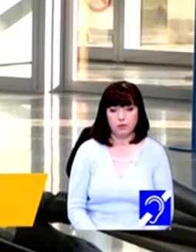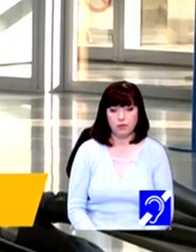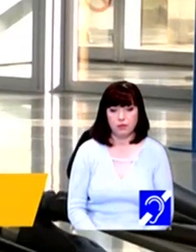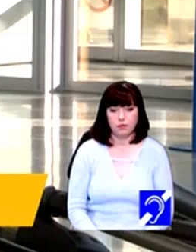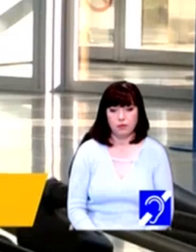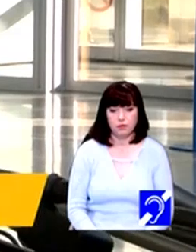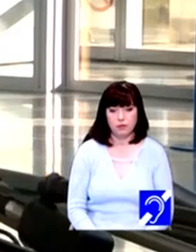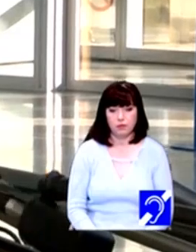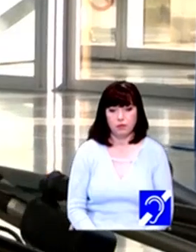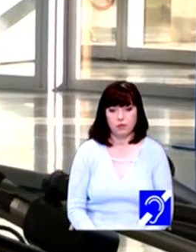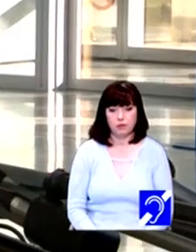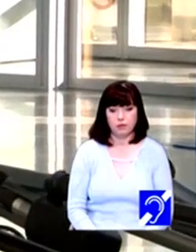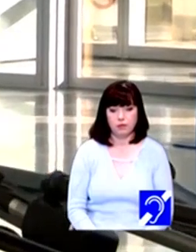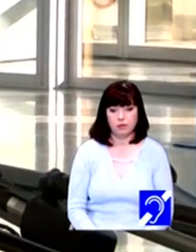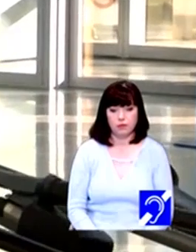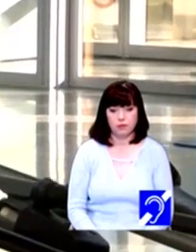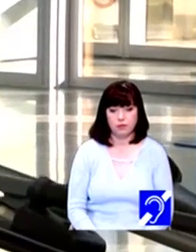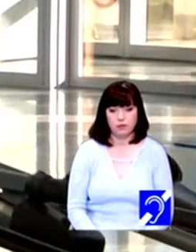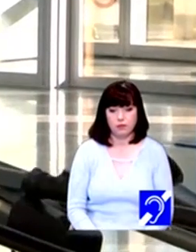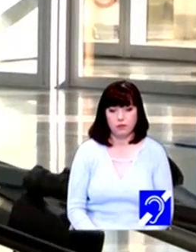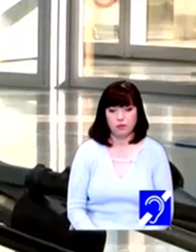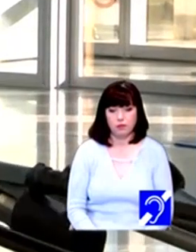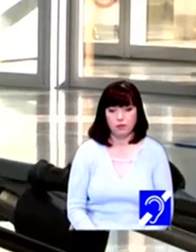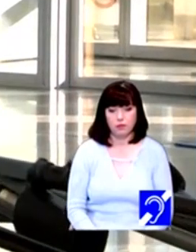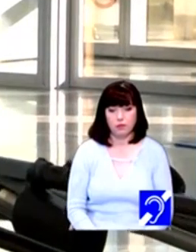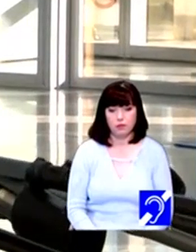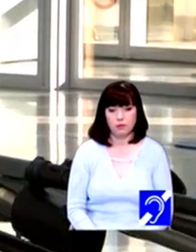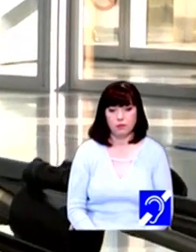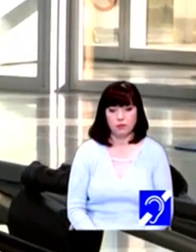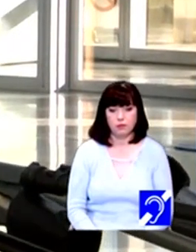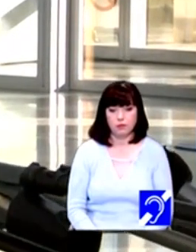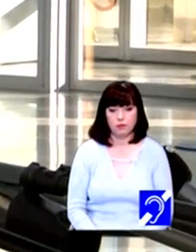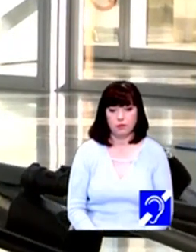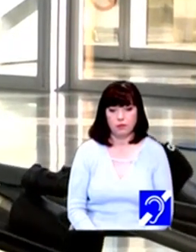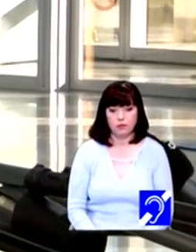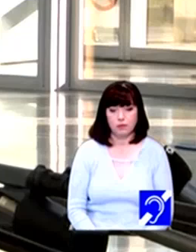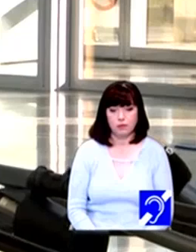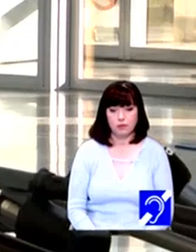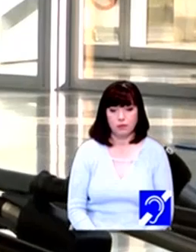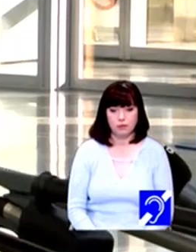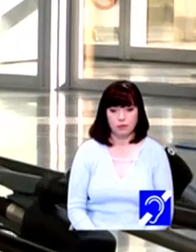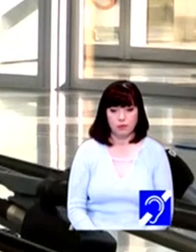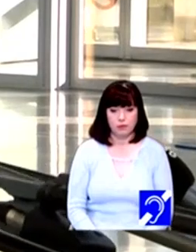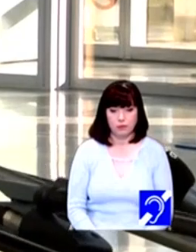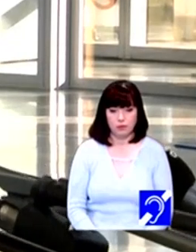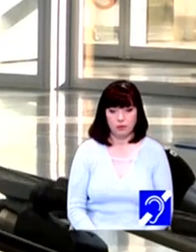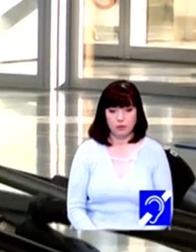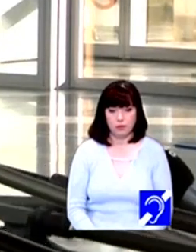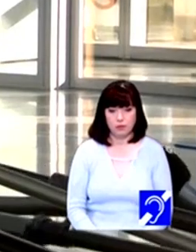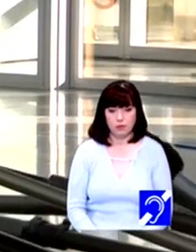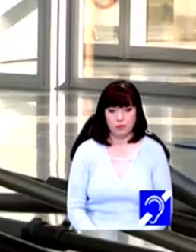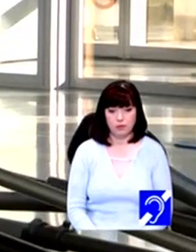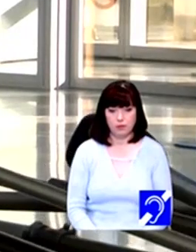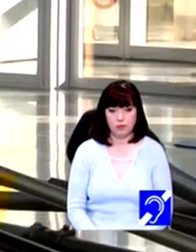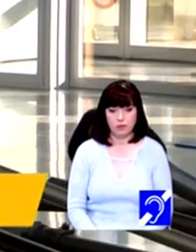as possible the creation of the battle group in Romania, which will be under the lead of France